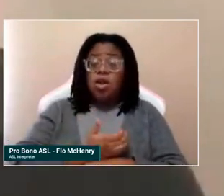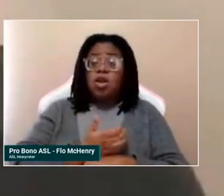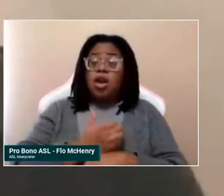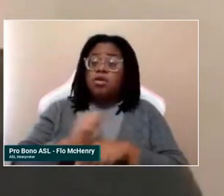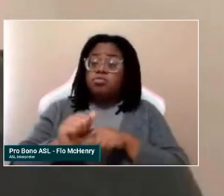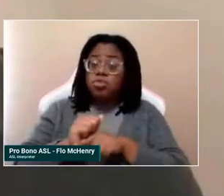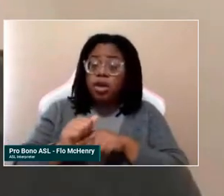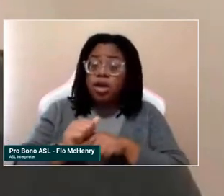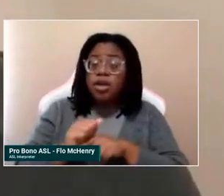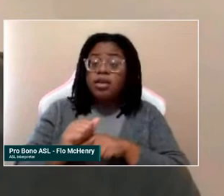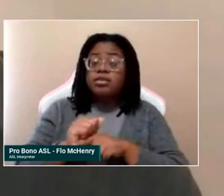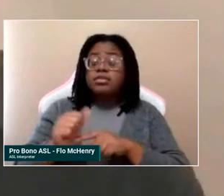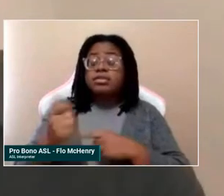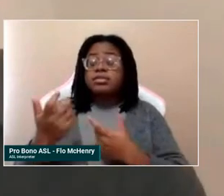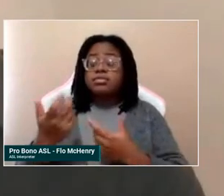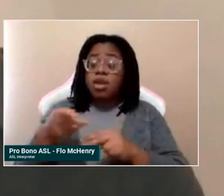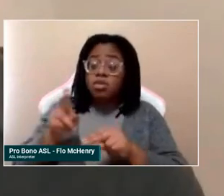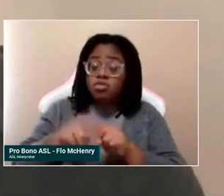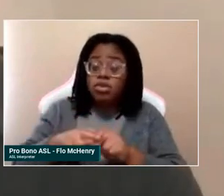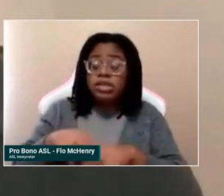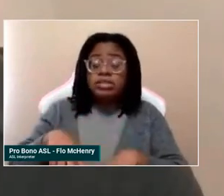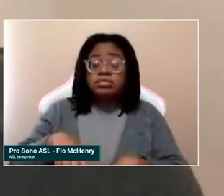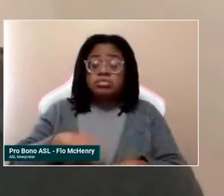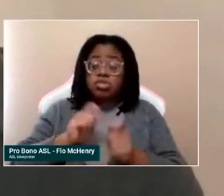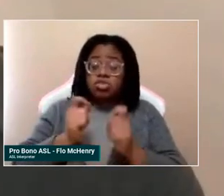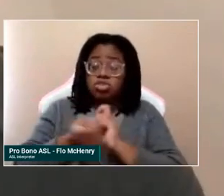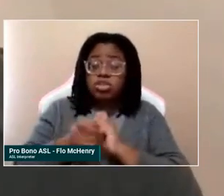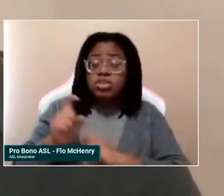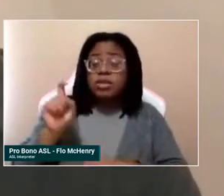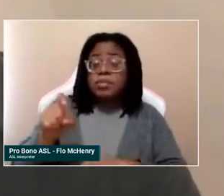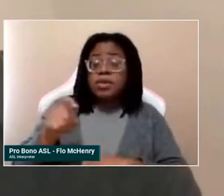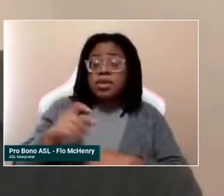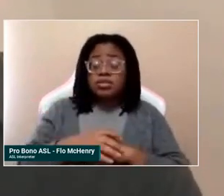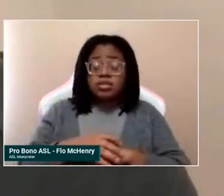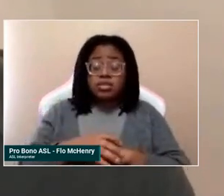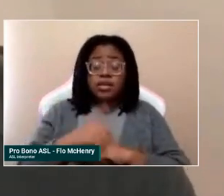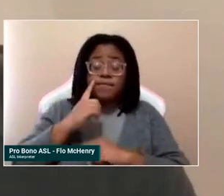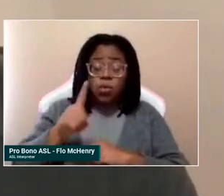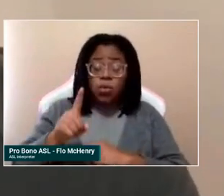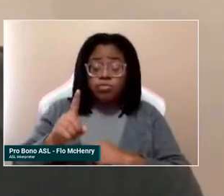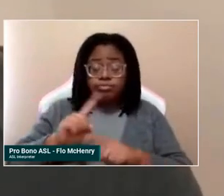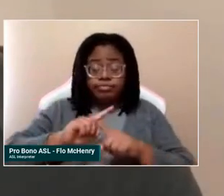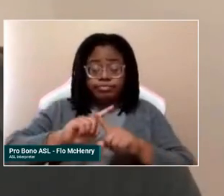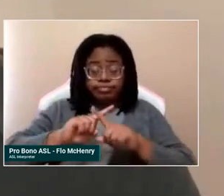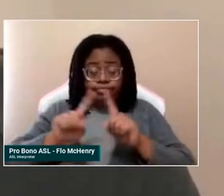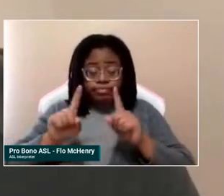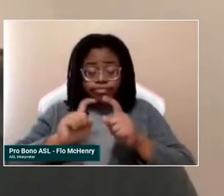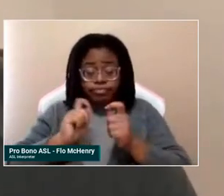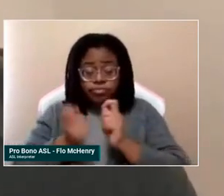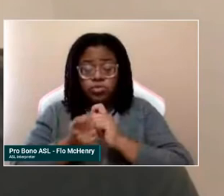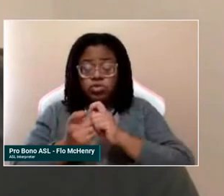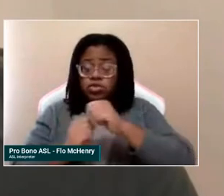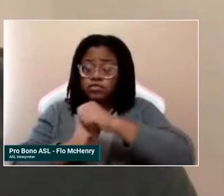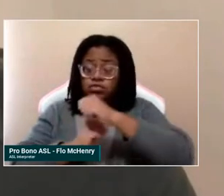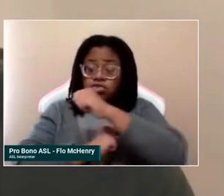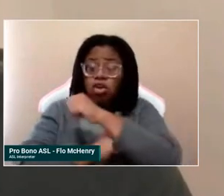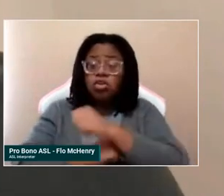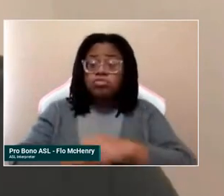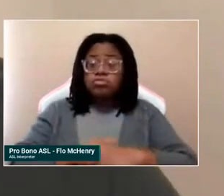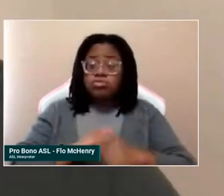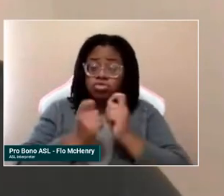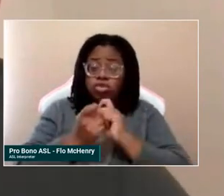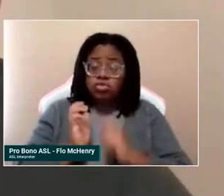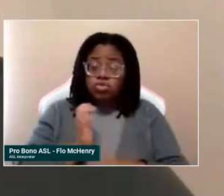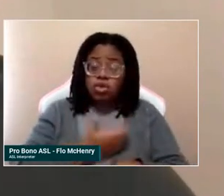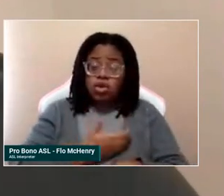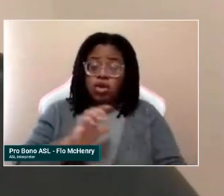and changing recreation demands and to aging infrastructure, as well as changes to our climate. So not only